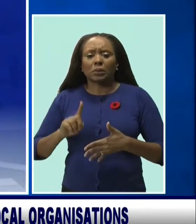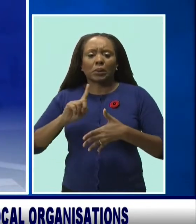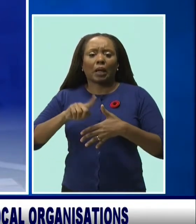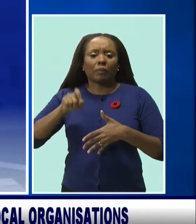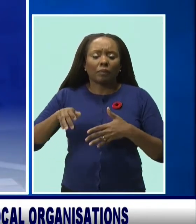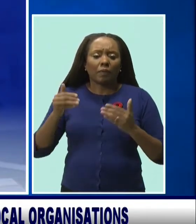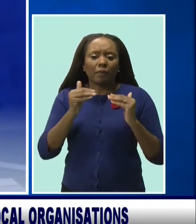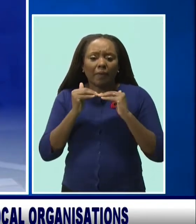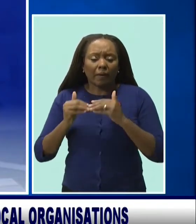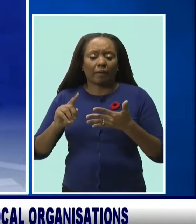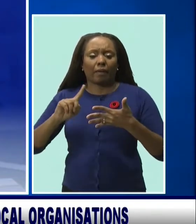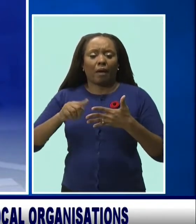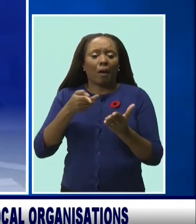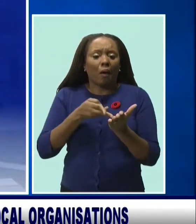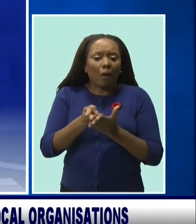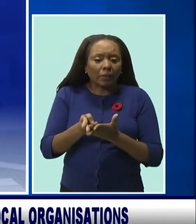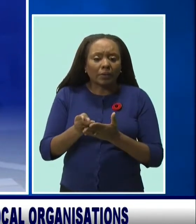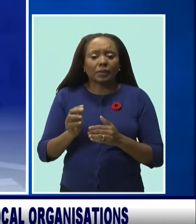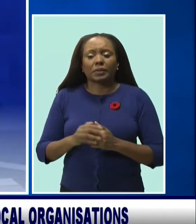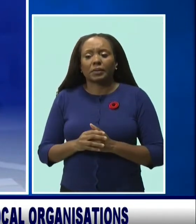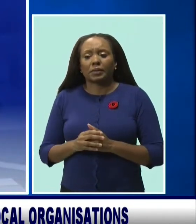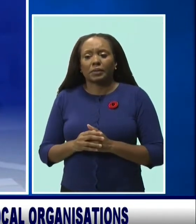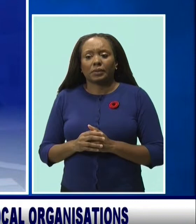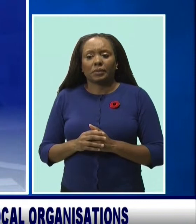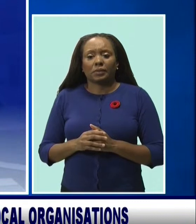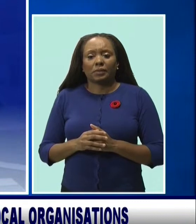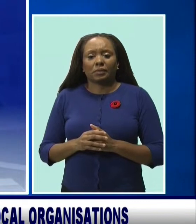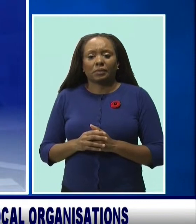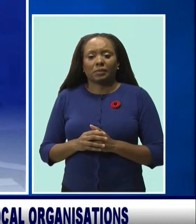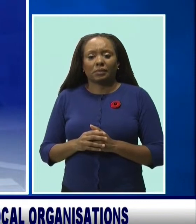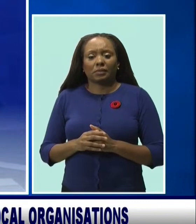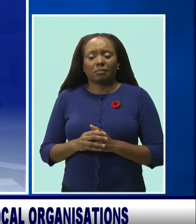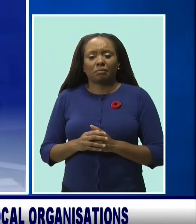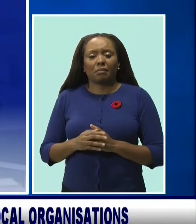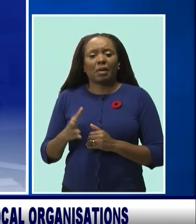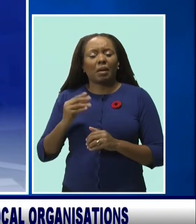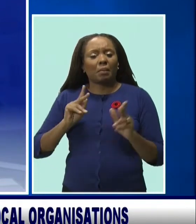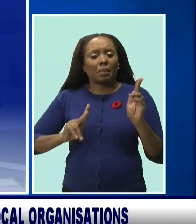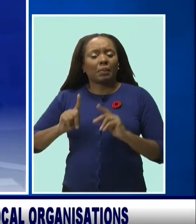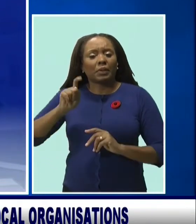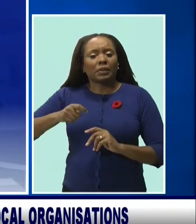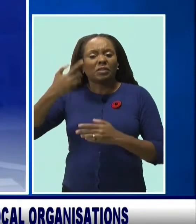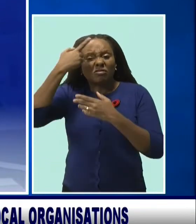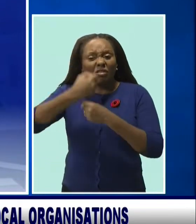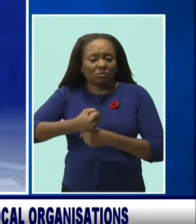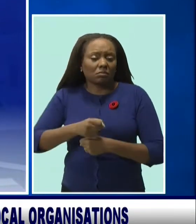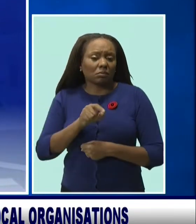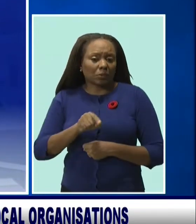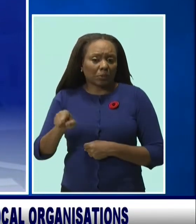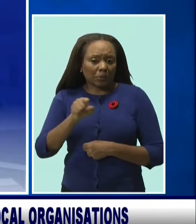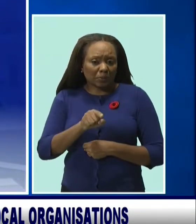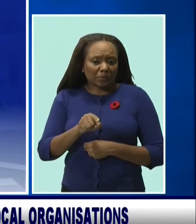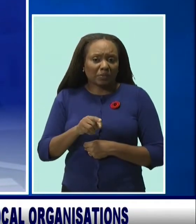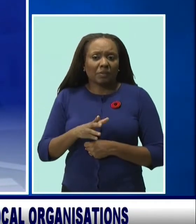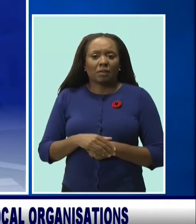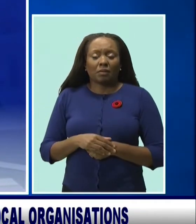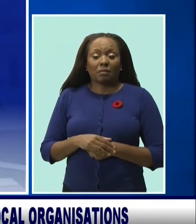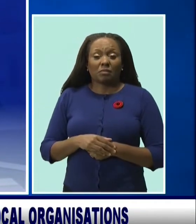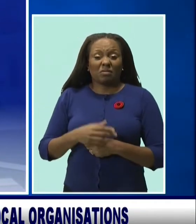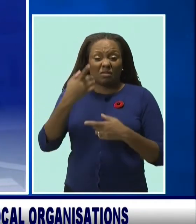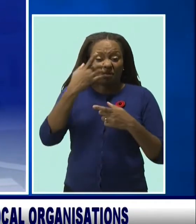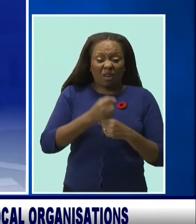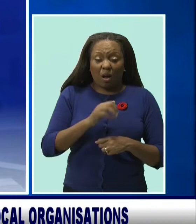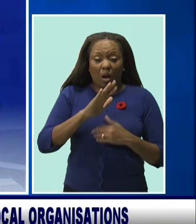you have to be honest, and you have to be seen to be trustworthy by the people you are working with and the people you are reporting to